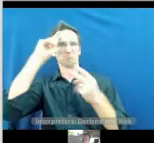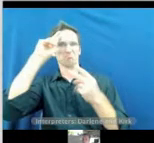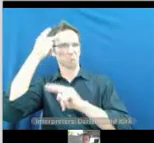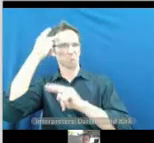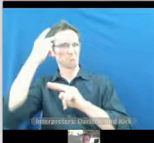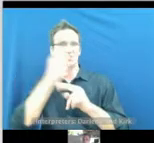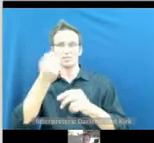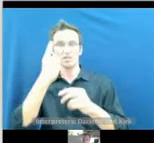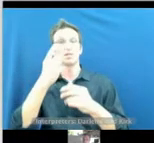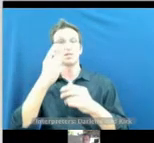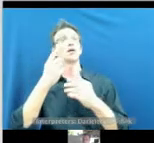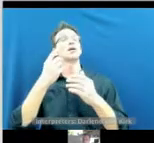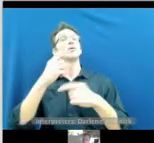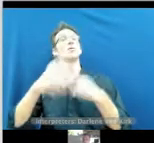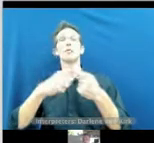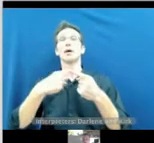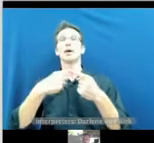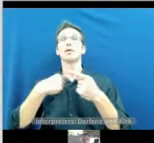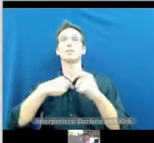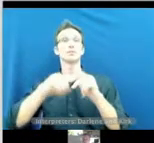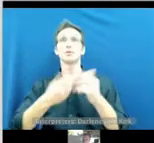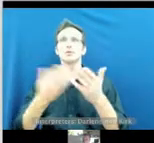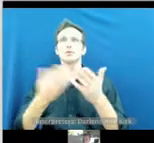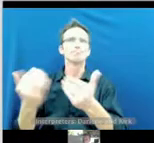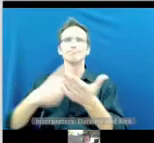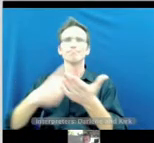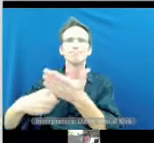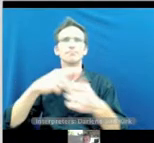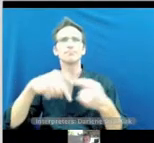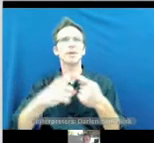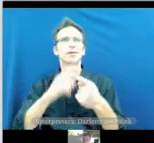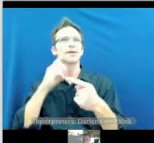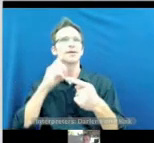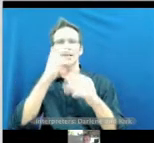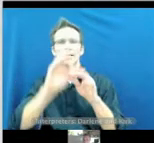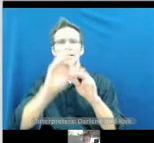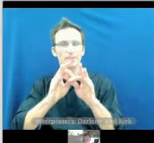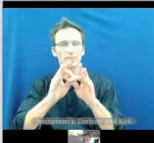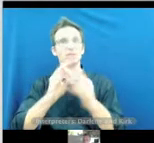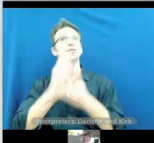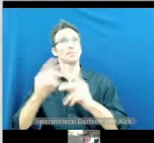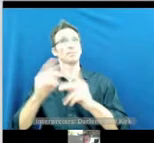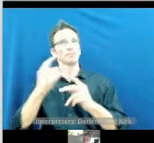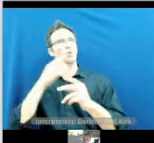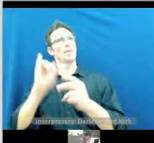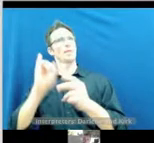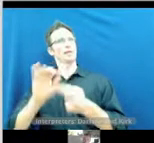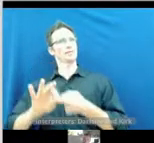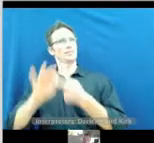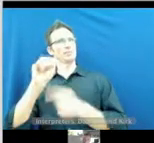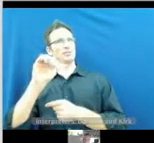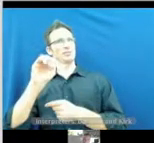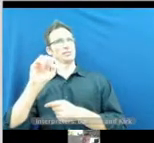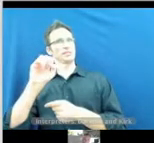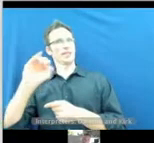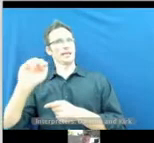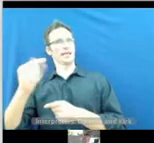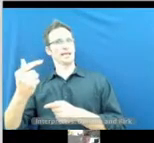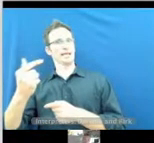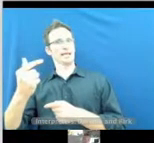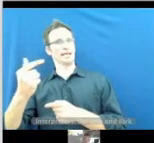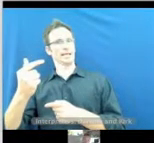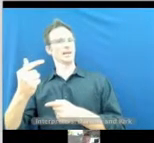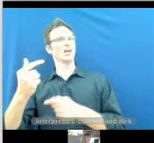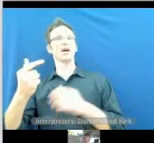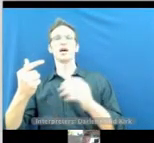that come up when we start talking about that. Special settings, specialized settings, versus just a broad spectrum